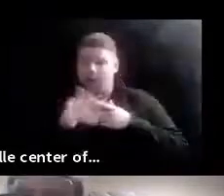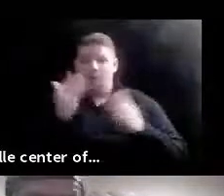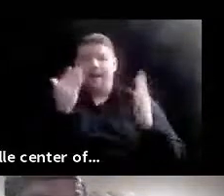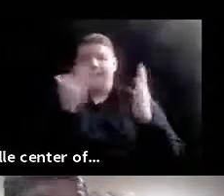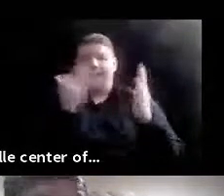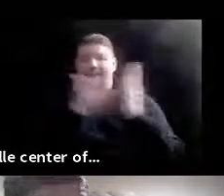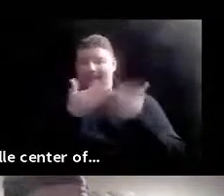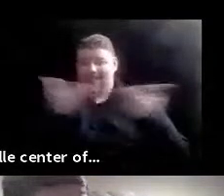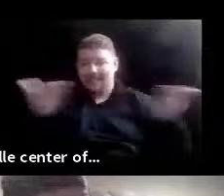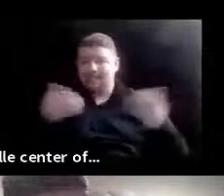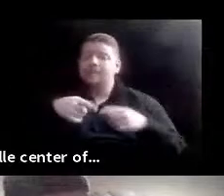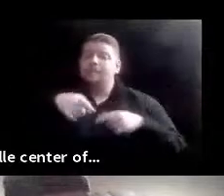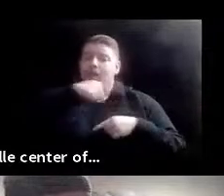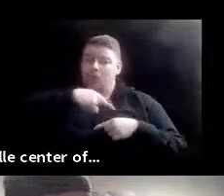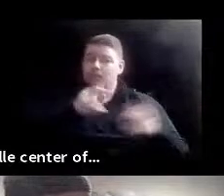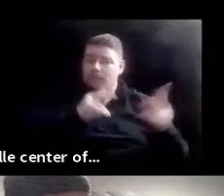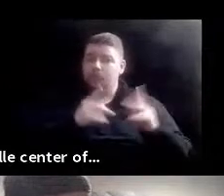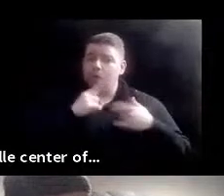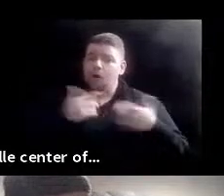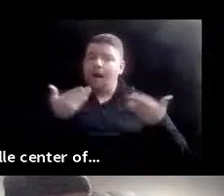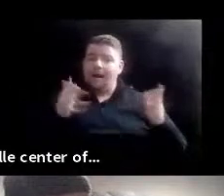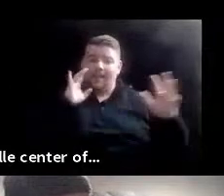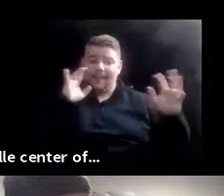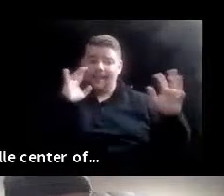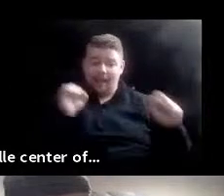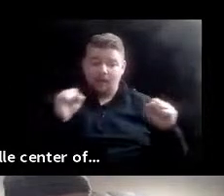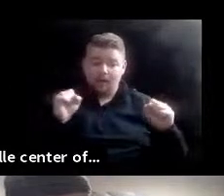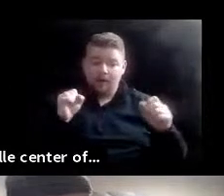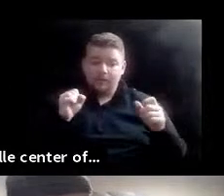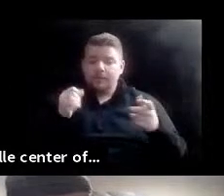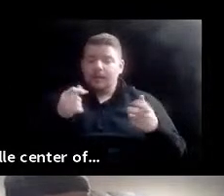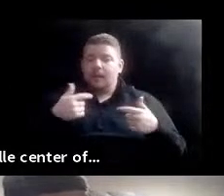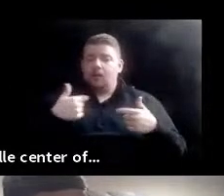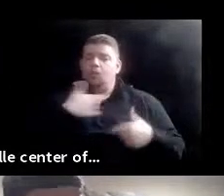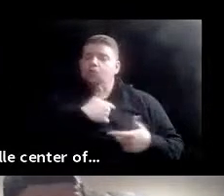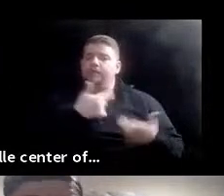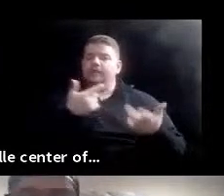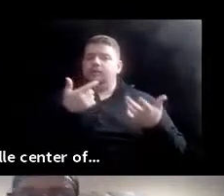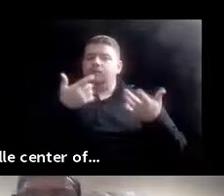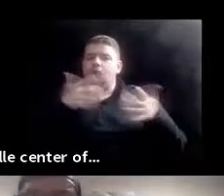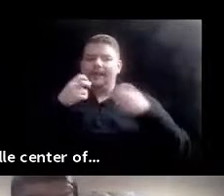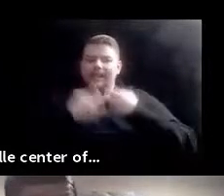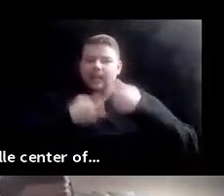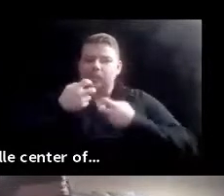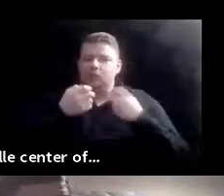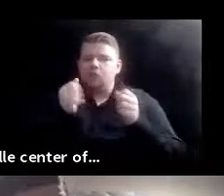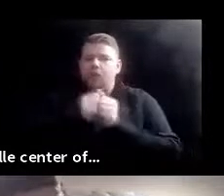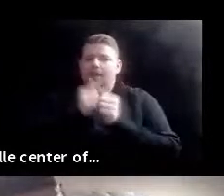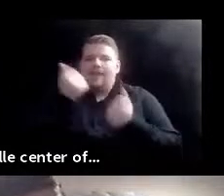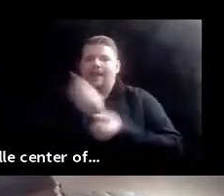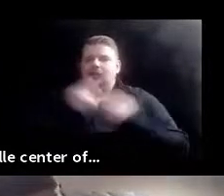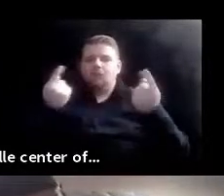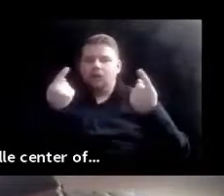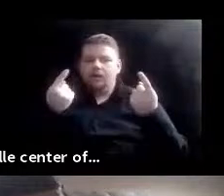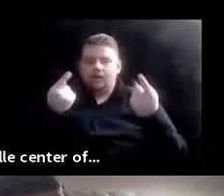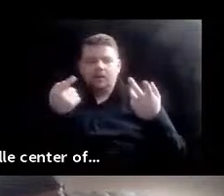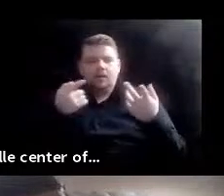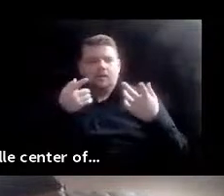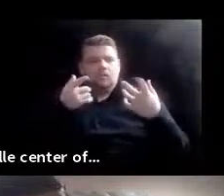people who are loud, and we don't want issues with anybody. We want people to all support each